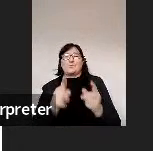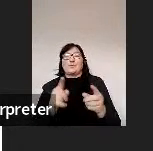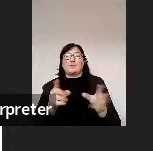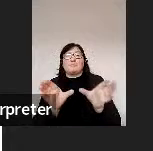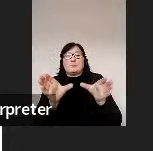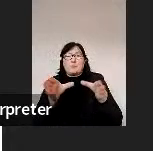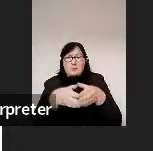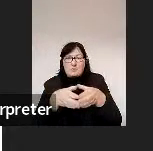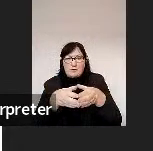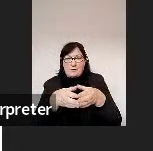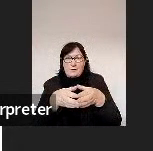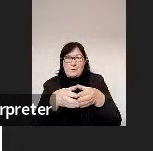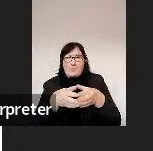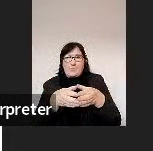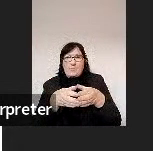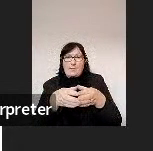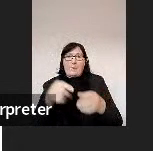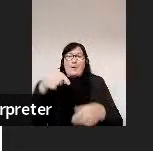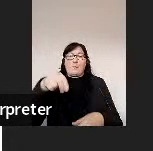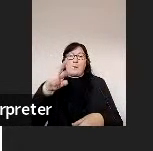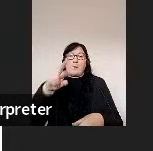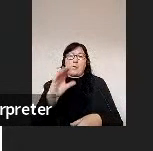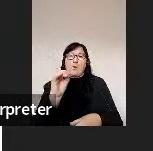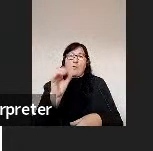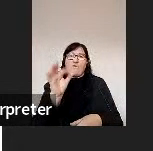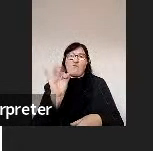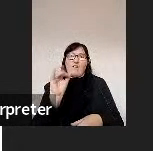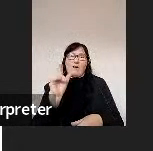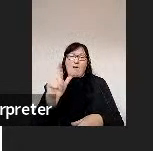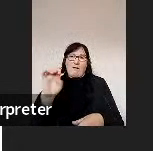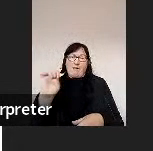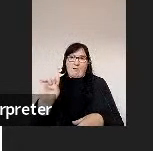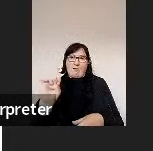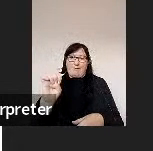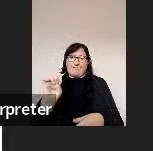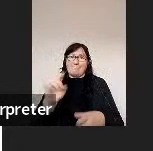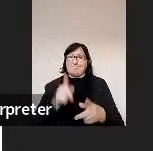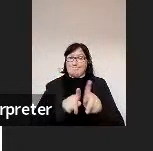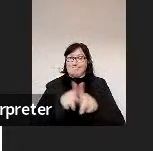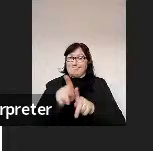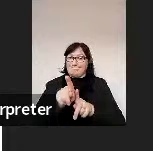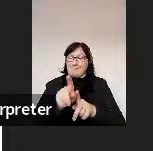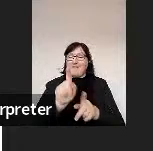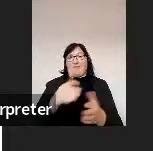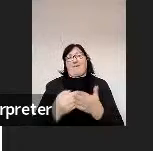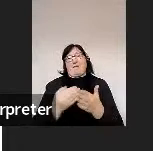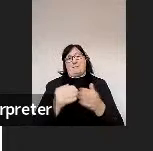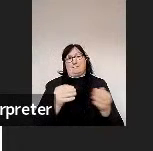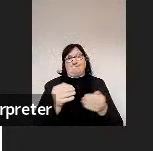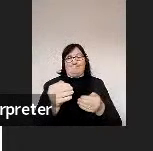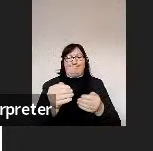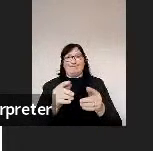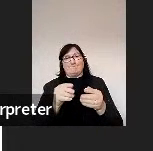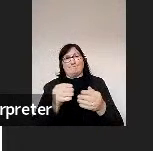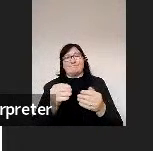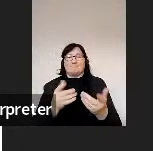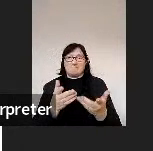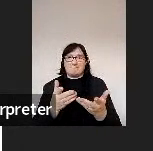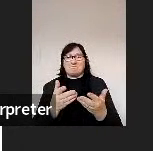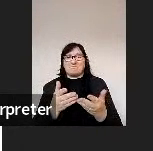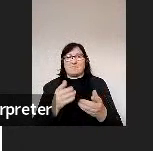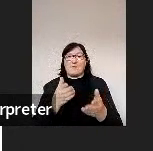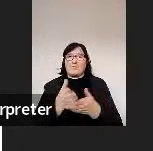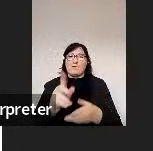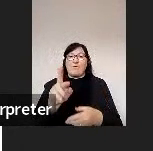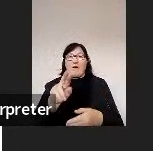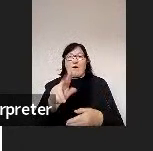you have successfully done that, you will now be enabled to navigate through the RLA platform